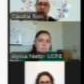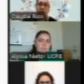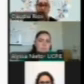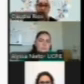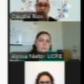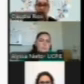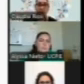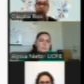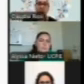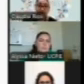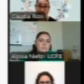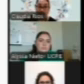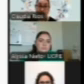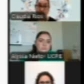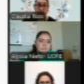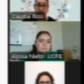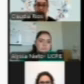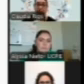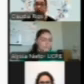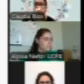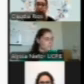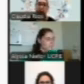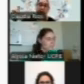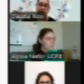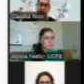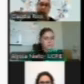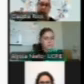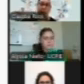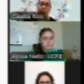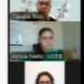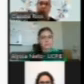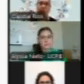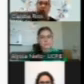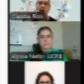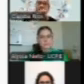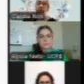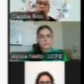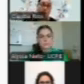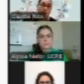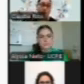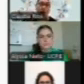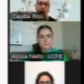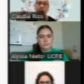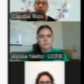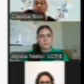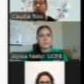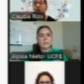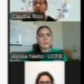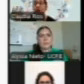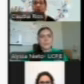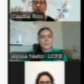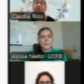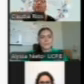um, go ahead and participate. You could email me and I could go ahead and give you the, um, the code. Um,